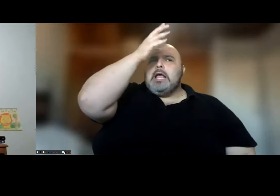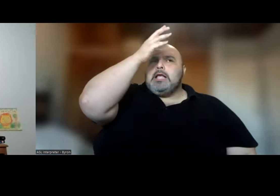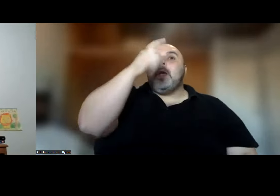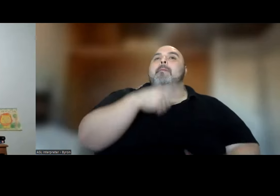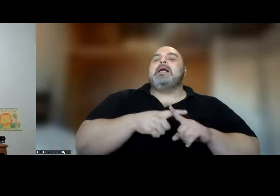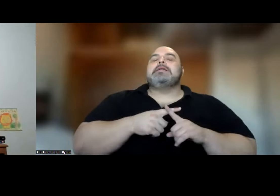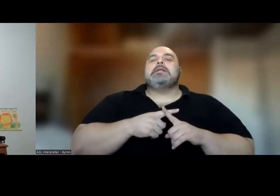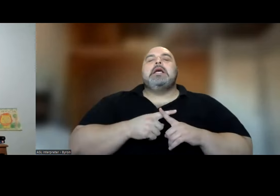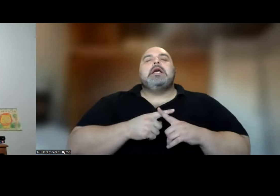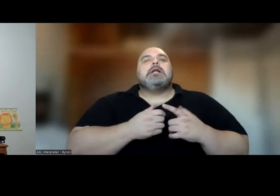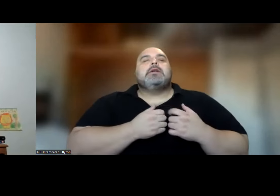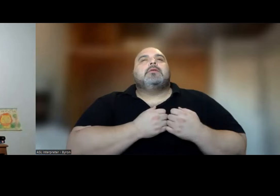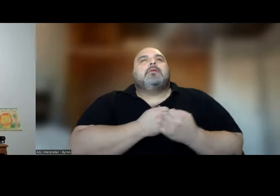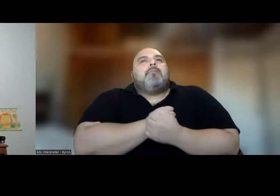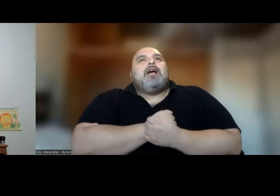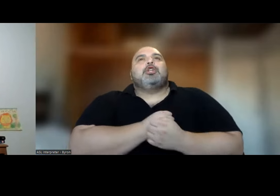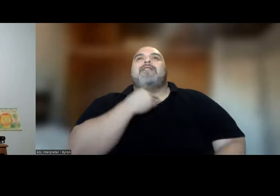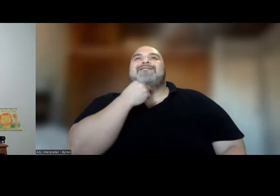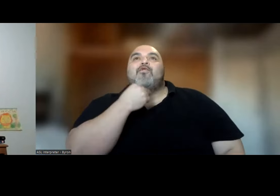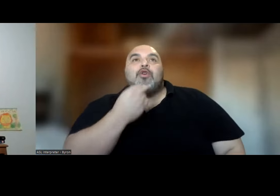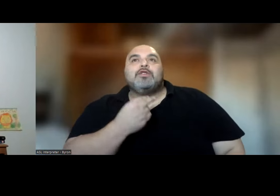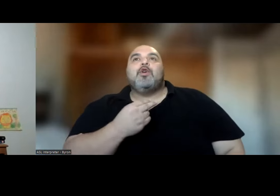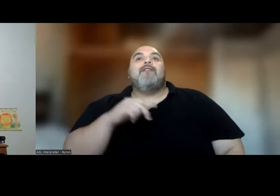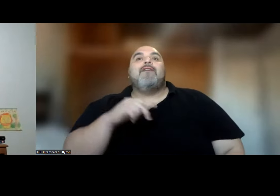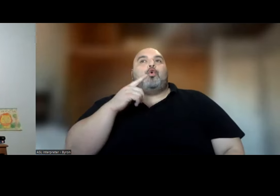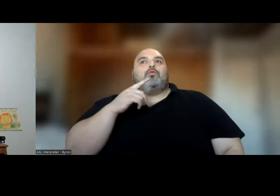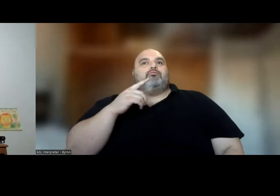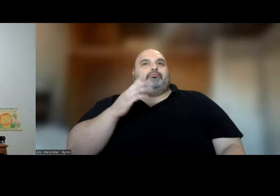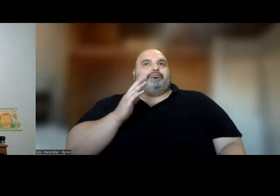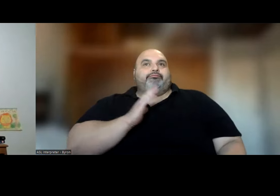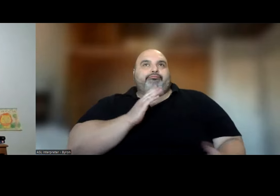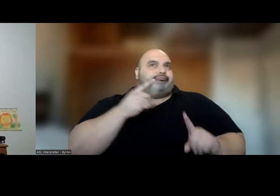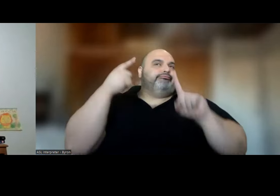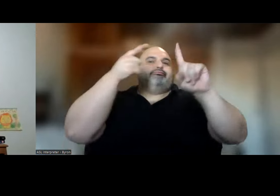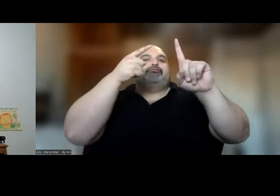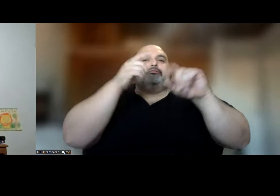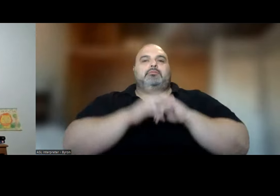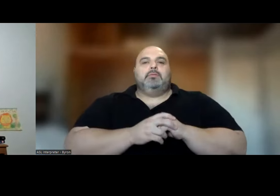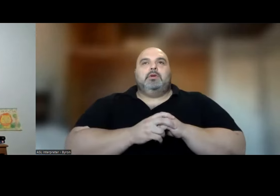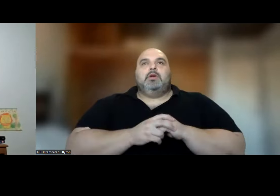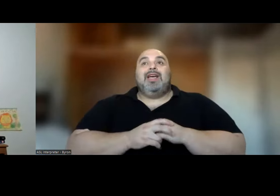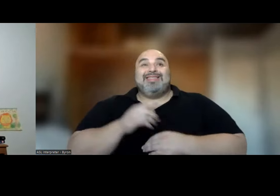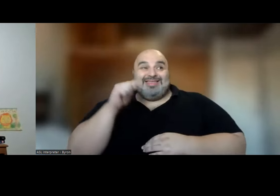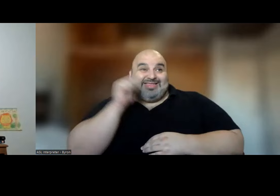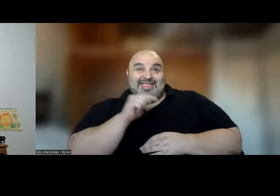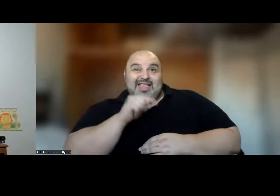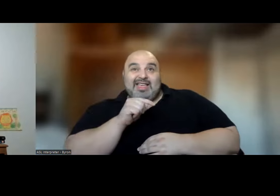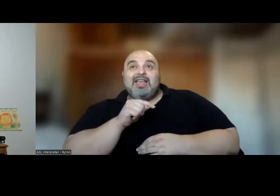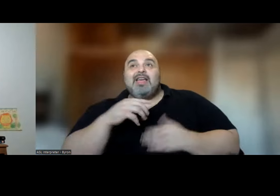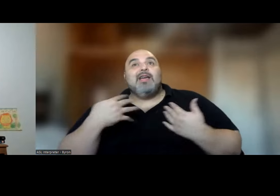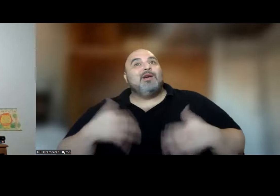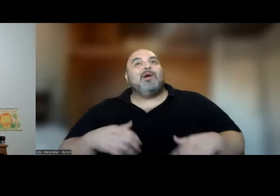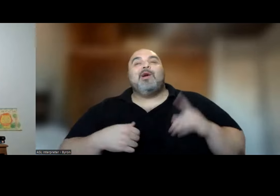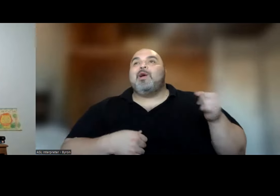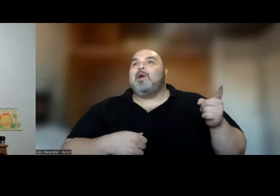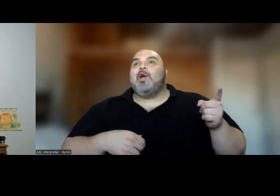voice for what we continue to try to do. And that is in no small part because